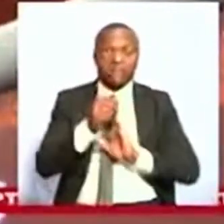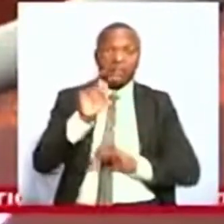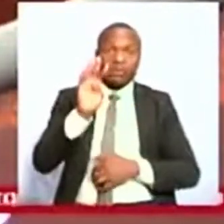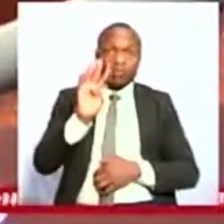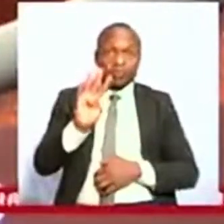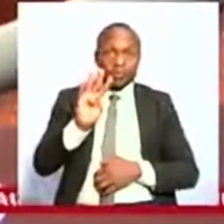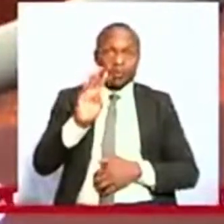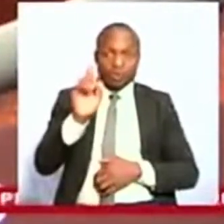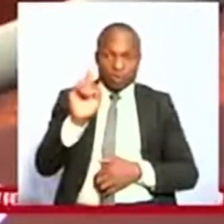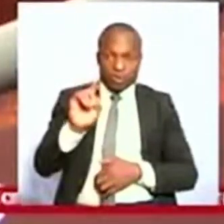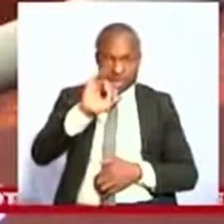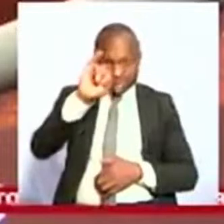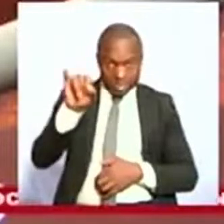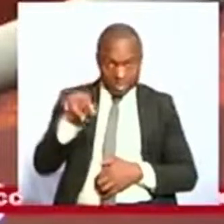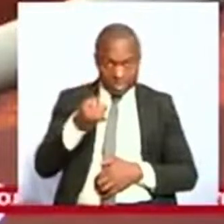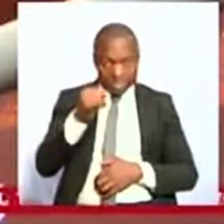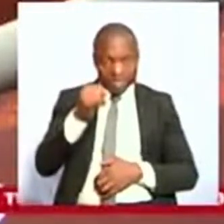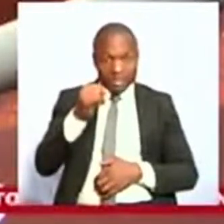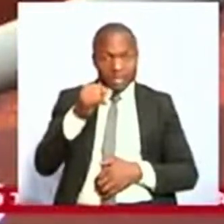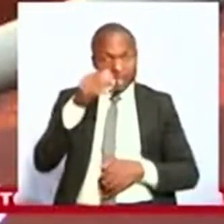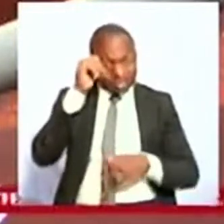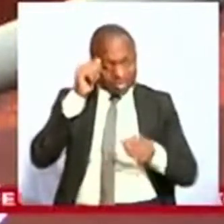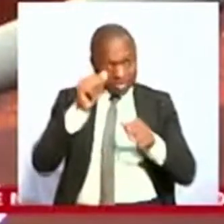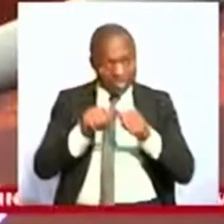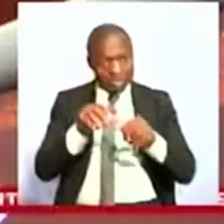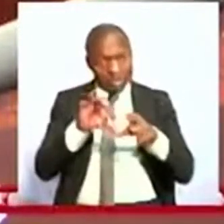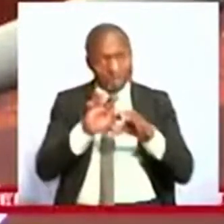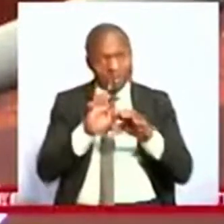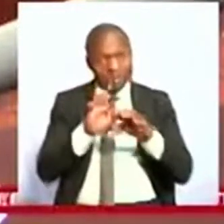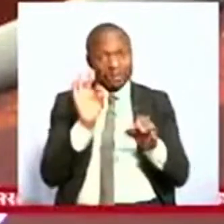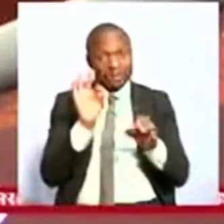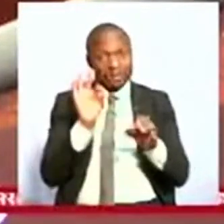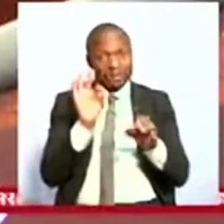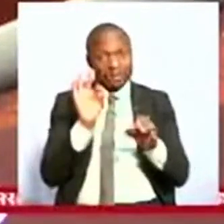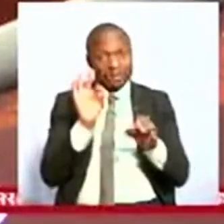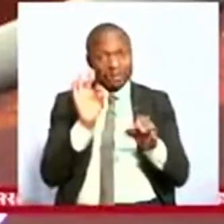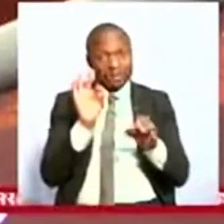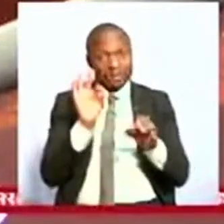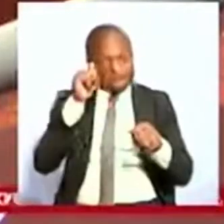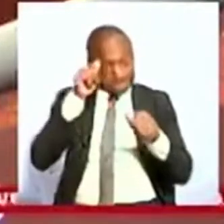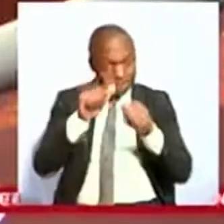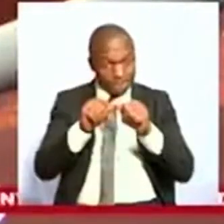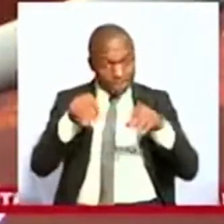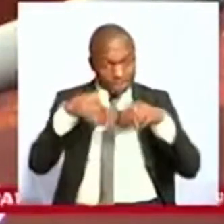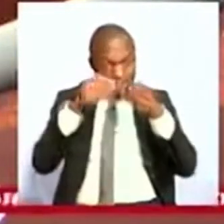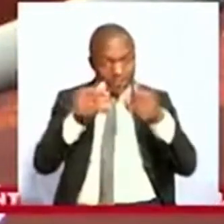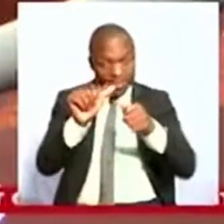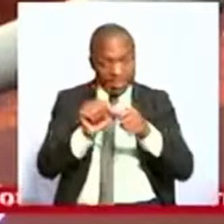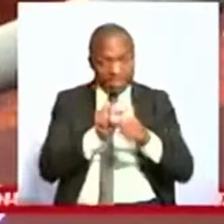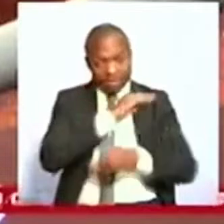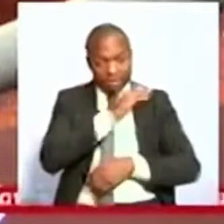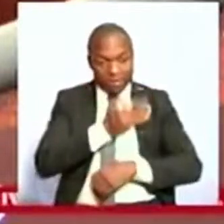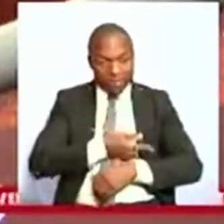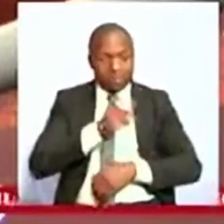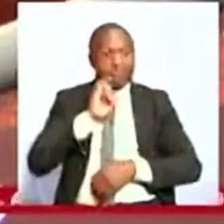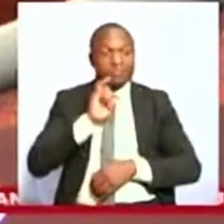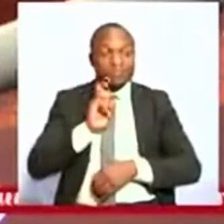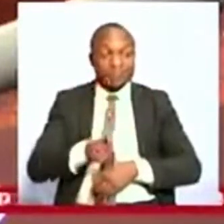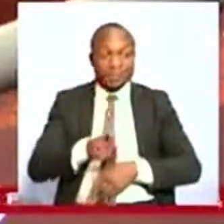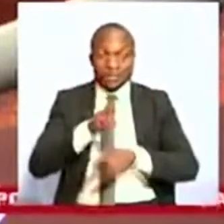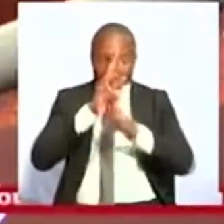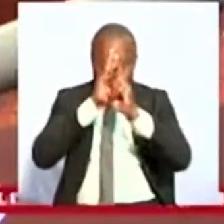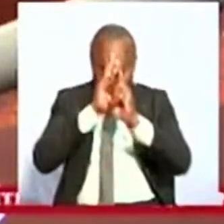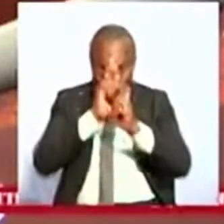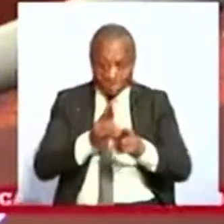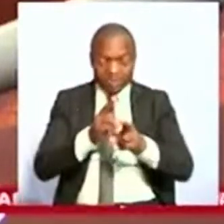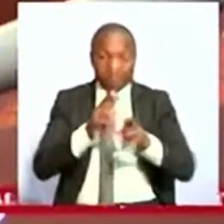4.1J of the protocol, we find that the protocol provides that every woman should be entitled to respect for her life and